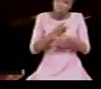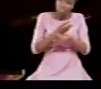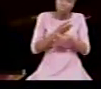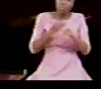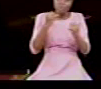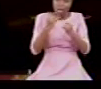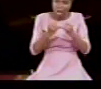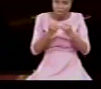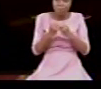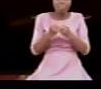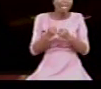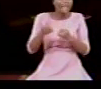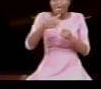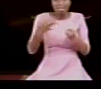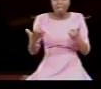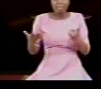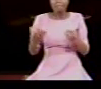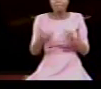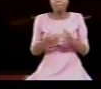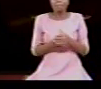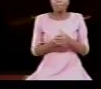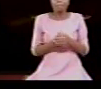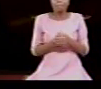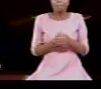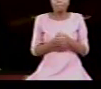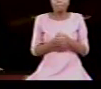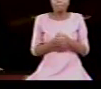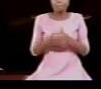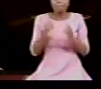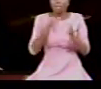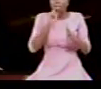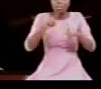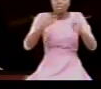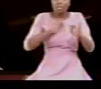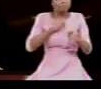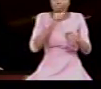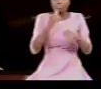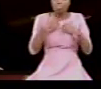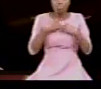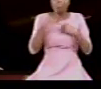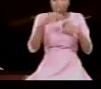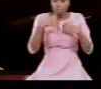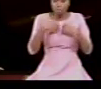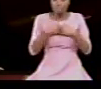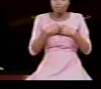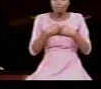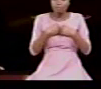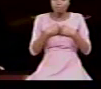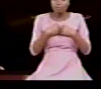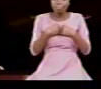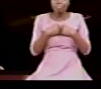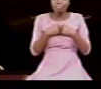can be a rod, can be anything. Don't say I don't have. You have something you have.